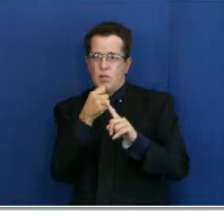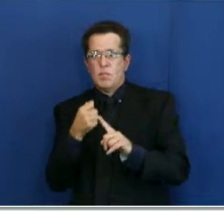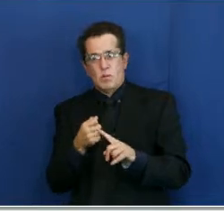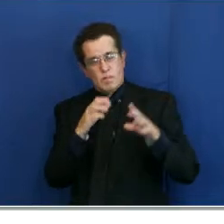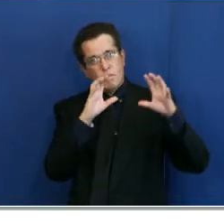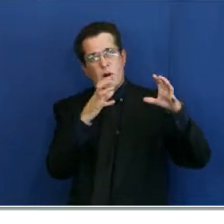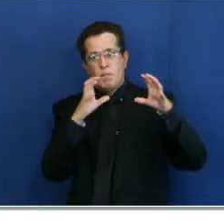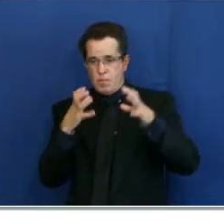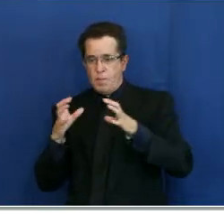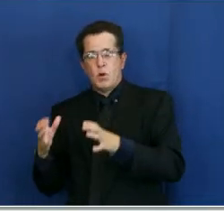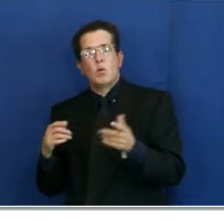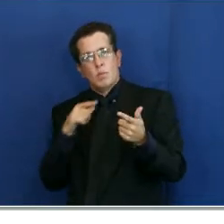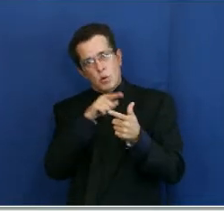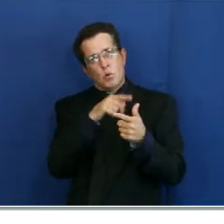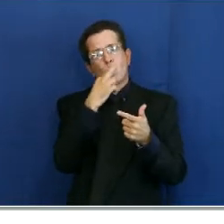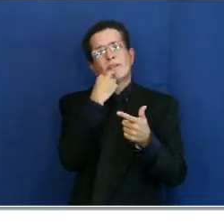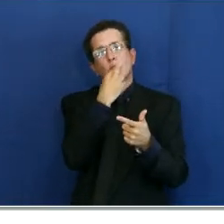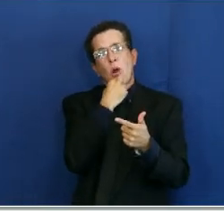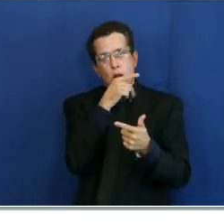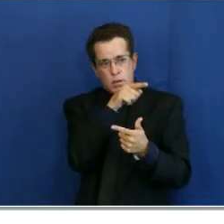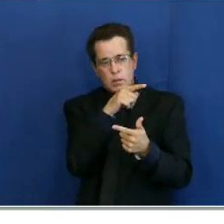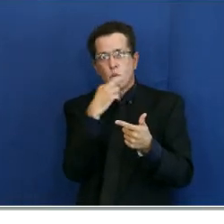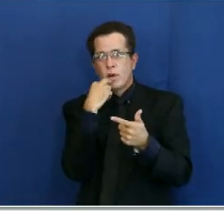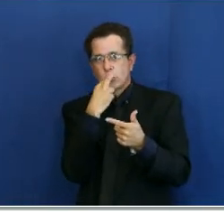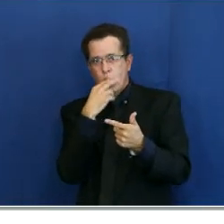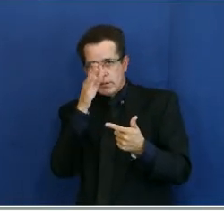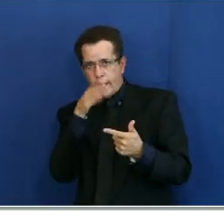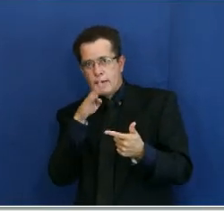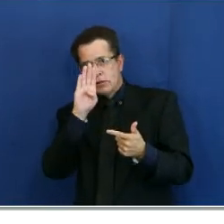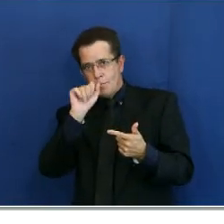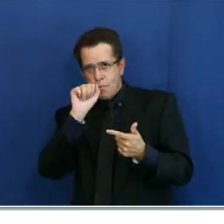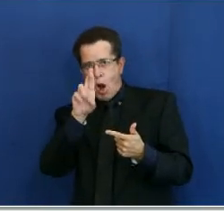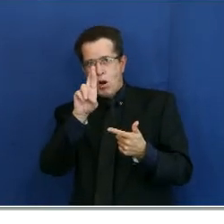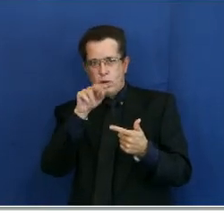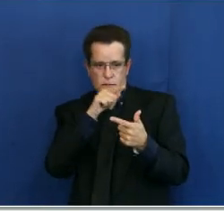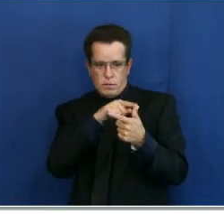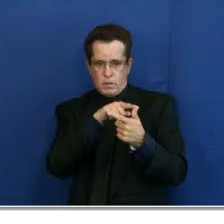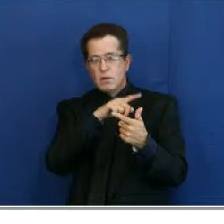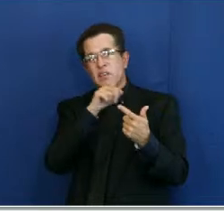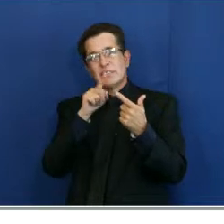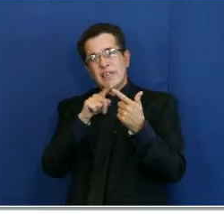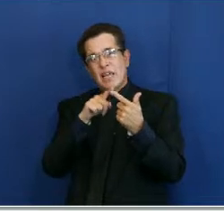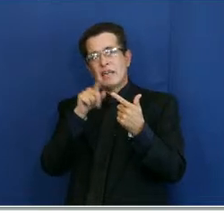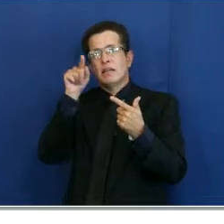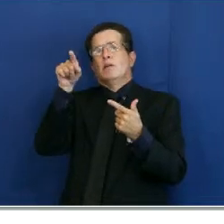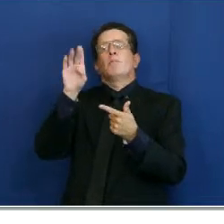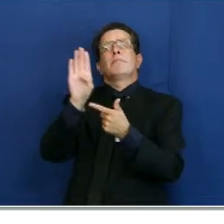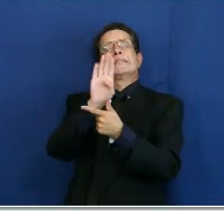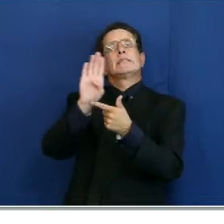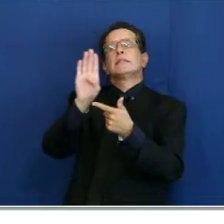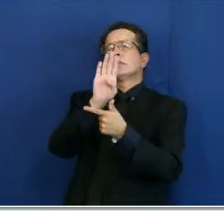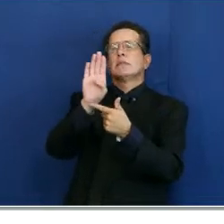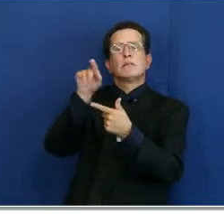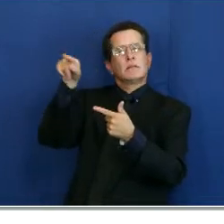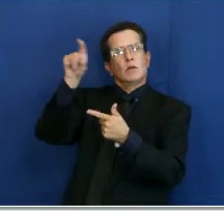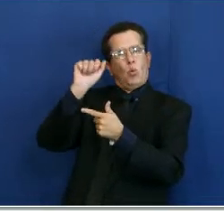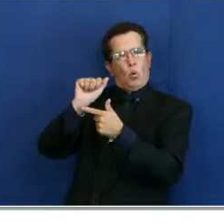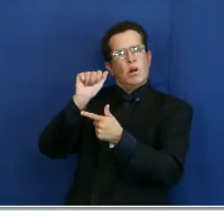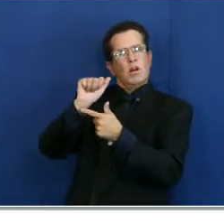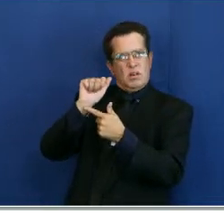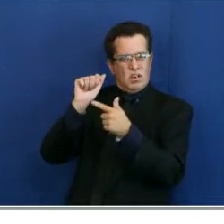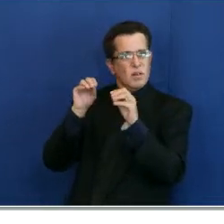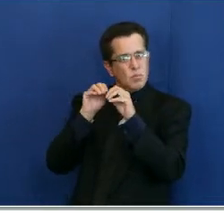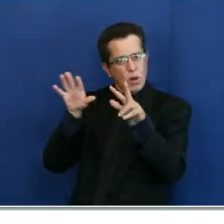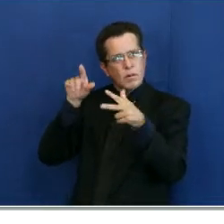group, and that includes restaurants and restaurants/bars. Second is businesses, and then the